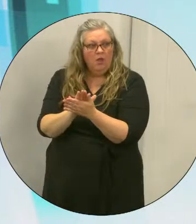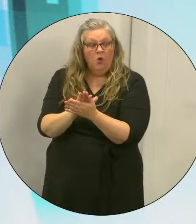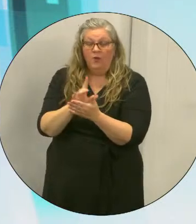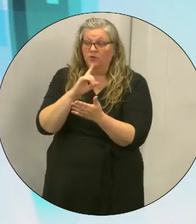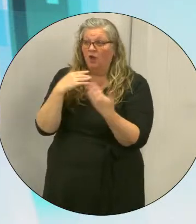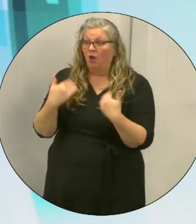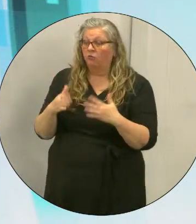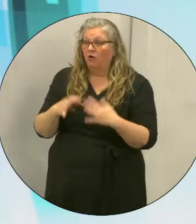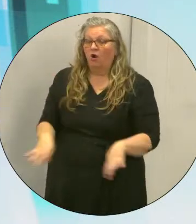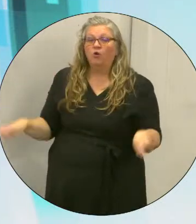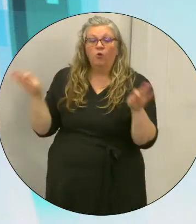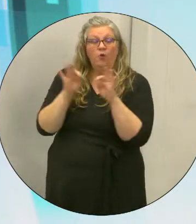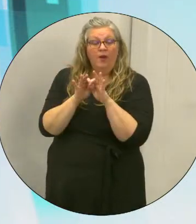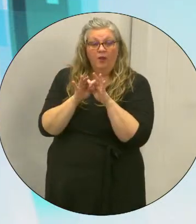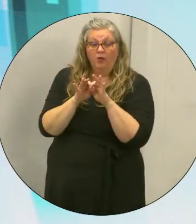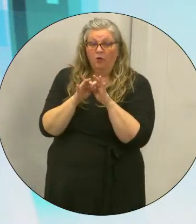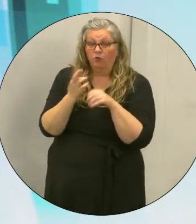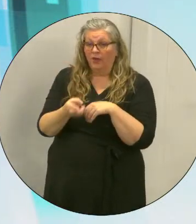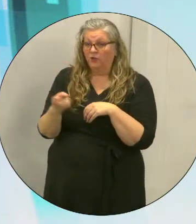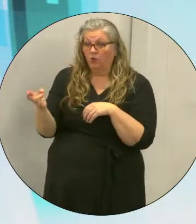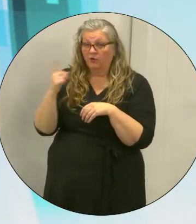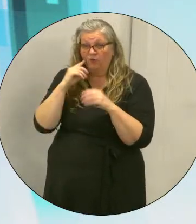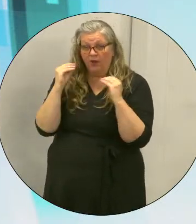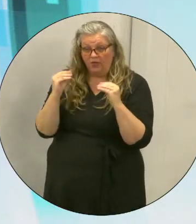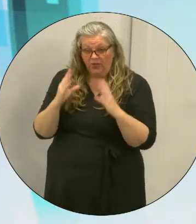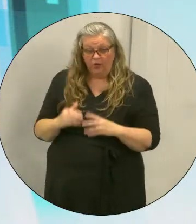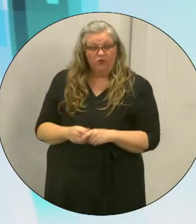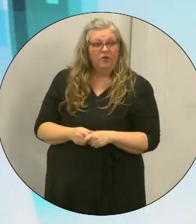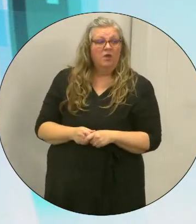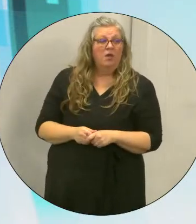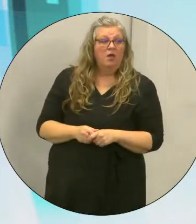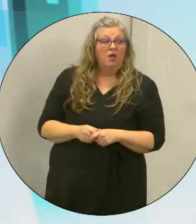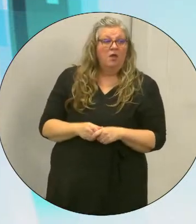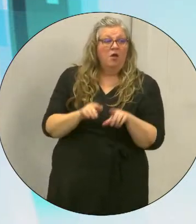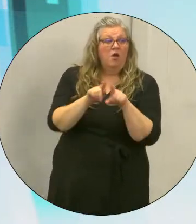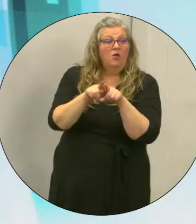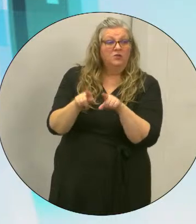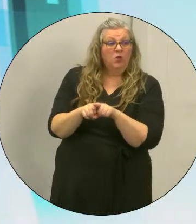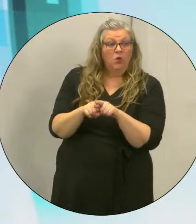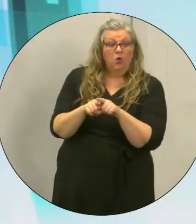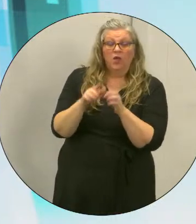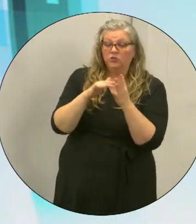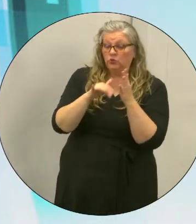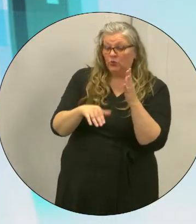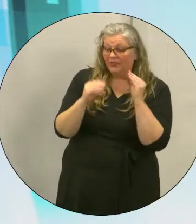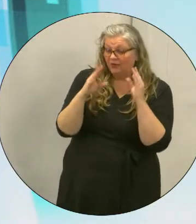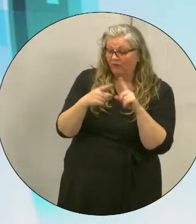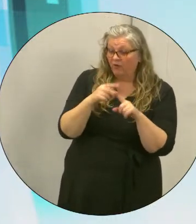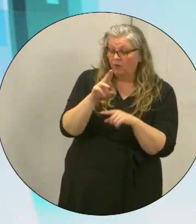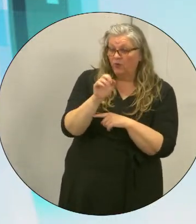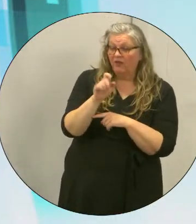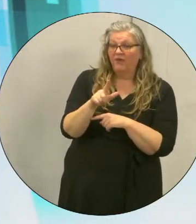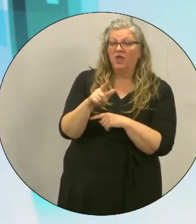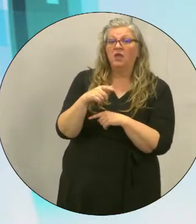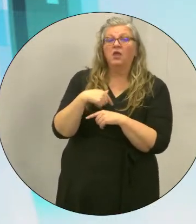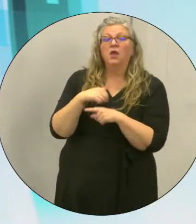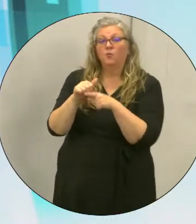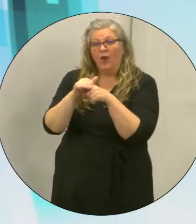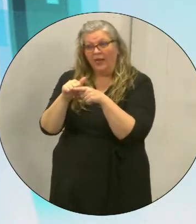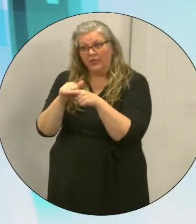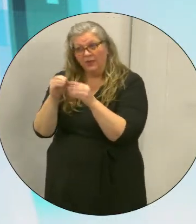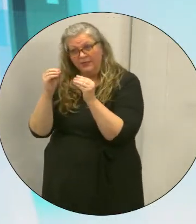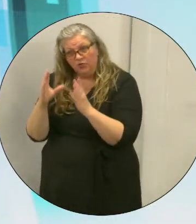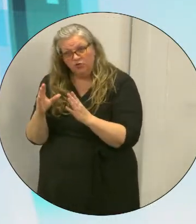critical resource for new music educators. I've also taken on student teachers from UNLV and mentored practicum teachers and new teachers